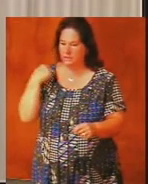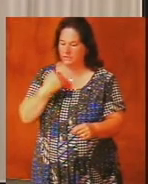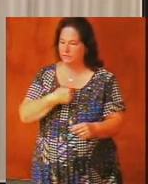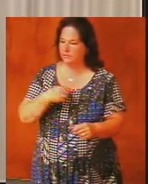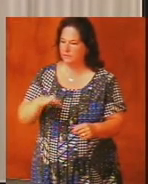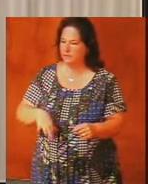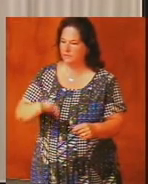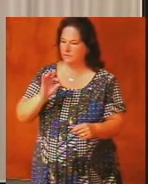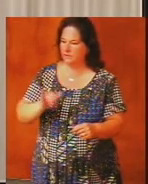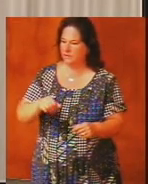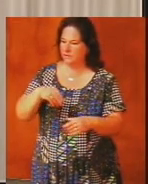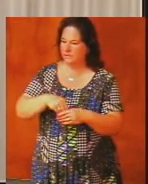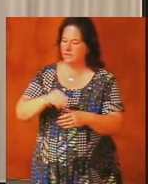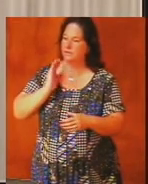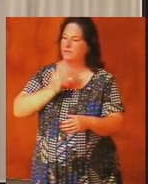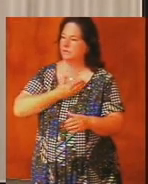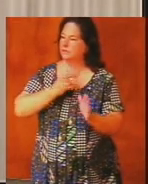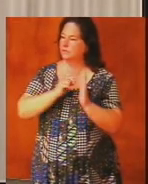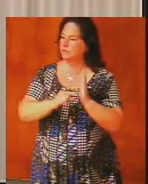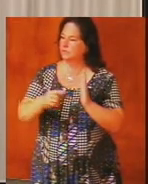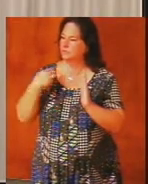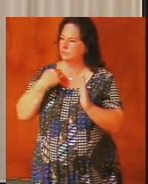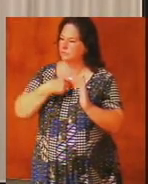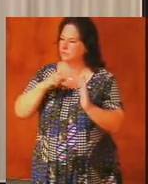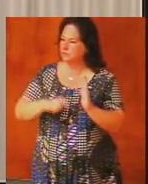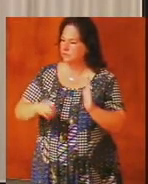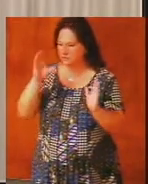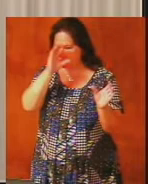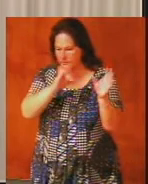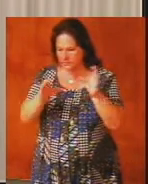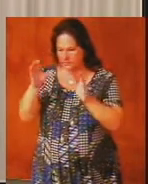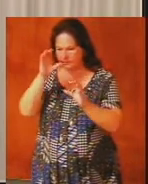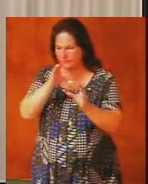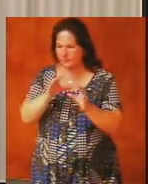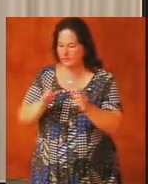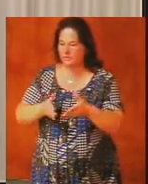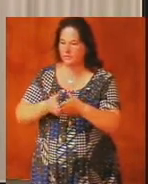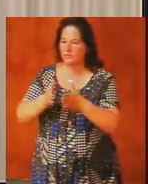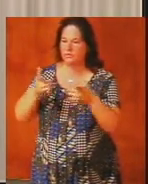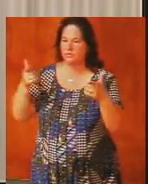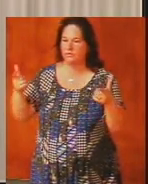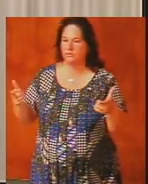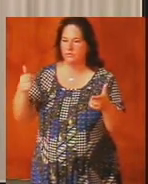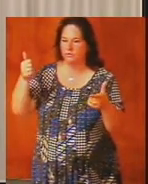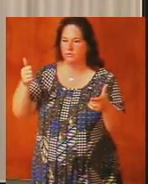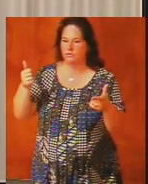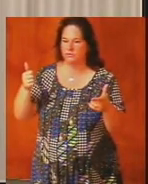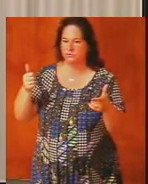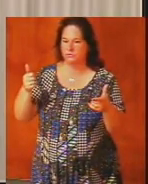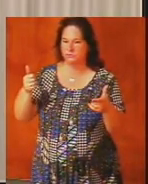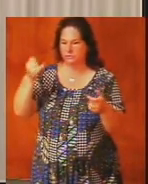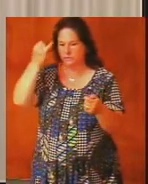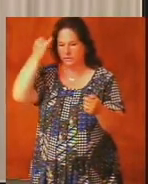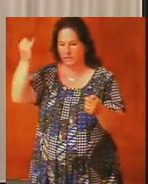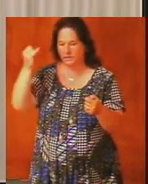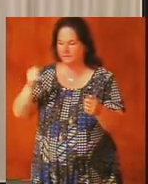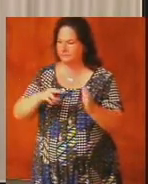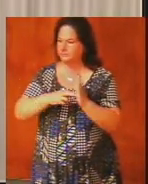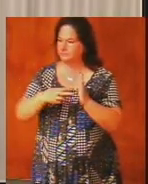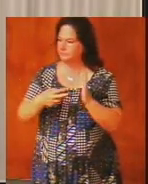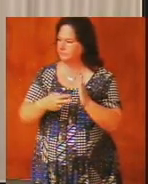in our passage. We need to explore the larger context.